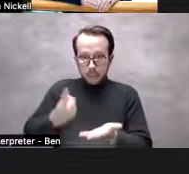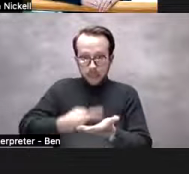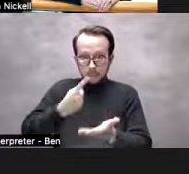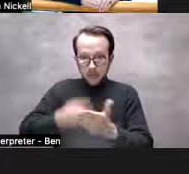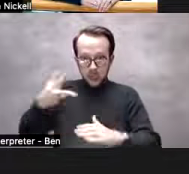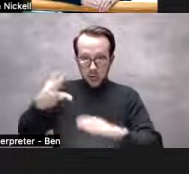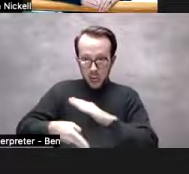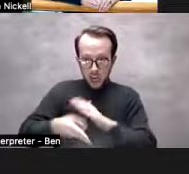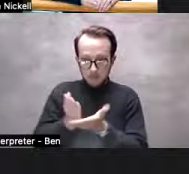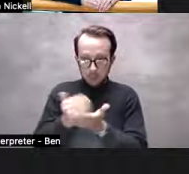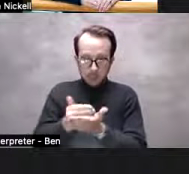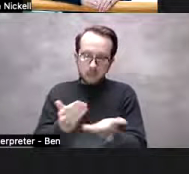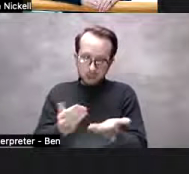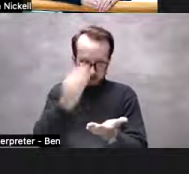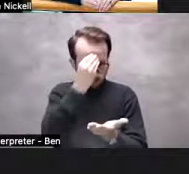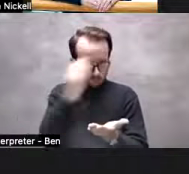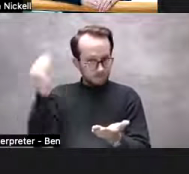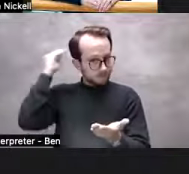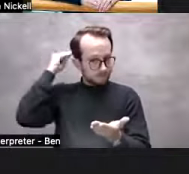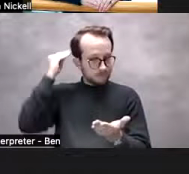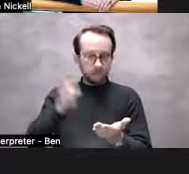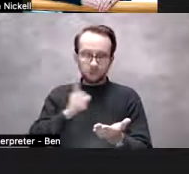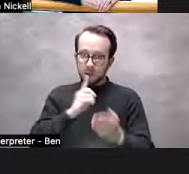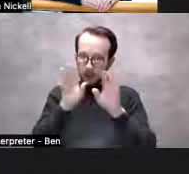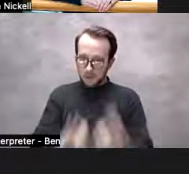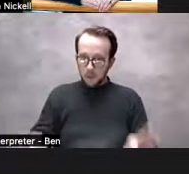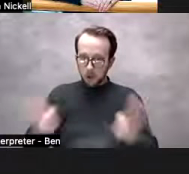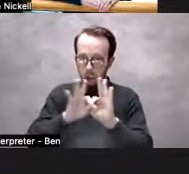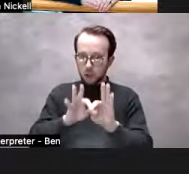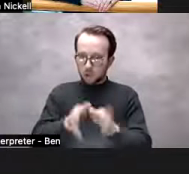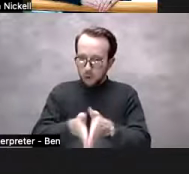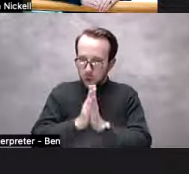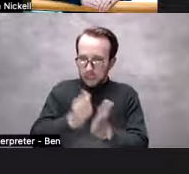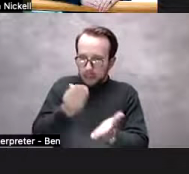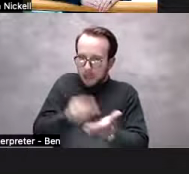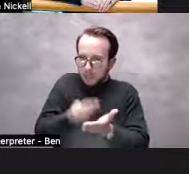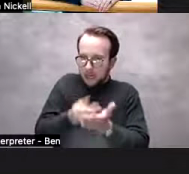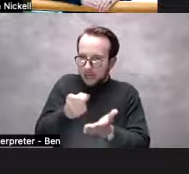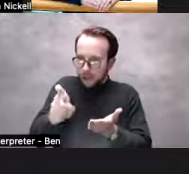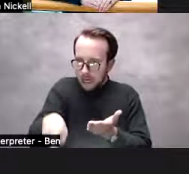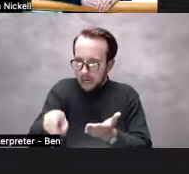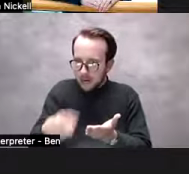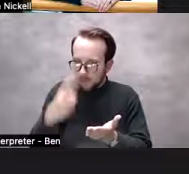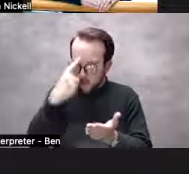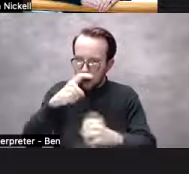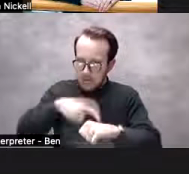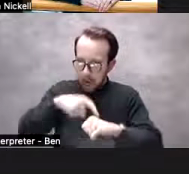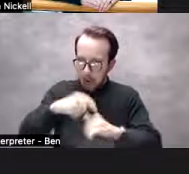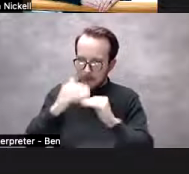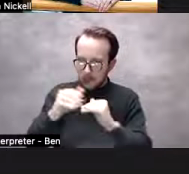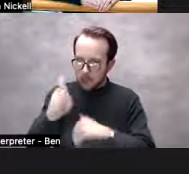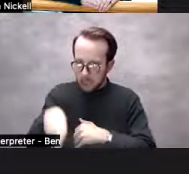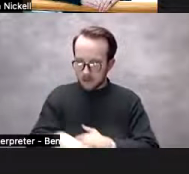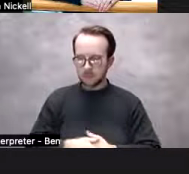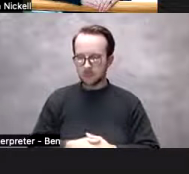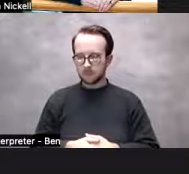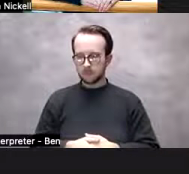So keep that in mind. Again, that's why I think it's really important to request the funding that you need for the period of time that you need as well.